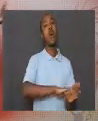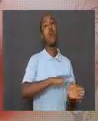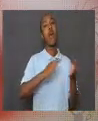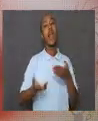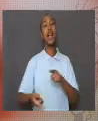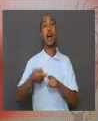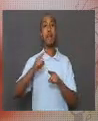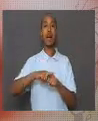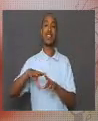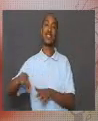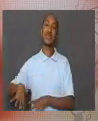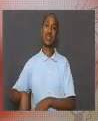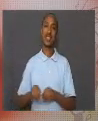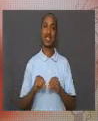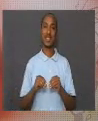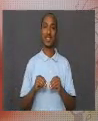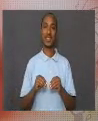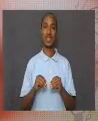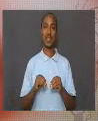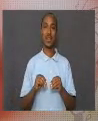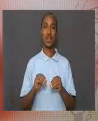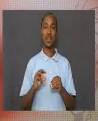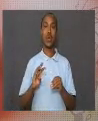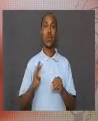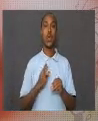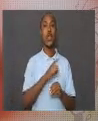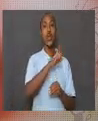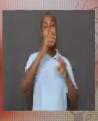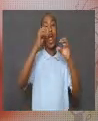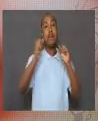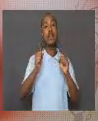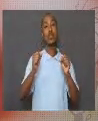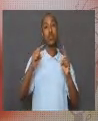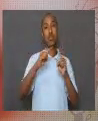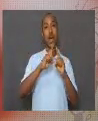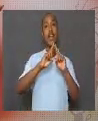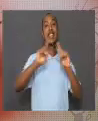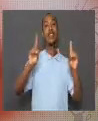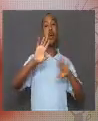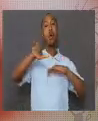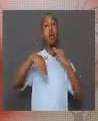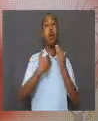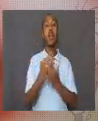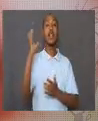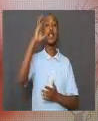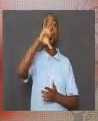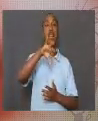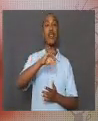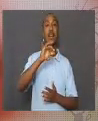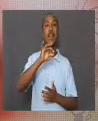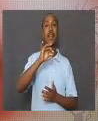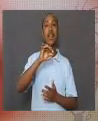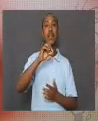Welcome back, students. Were you able to identify all the discoveries made